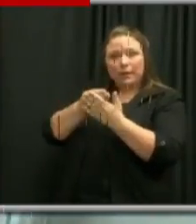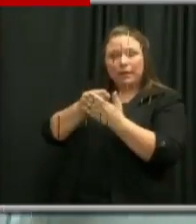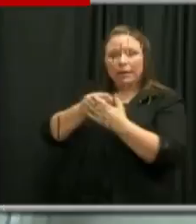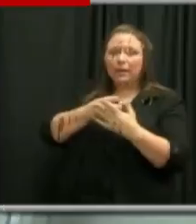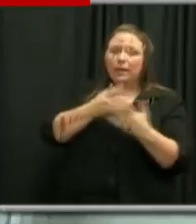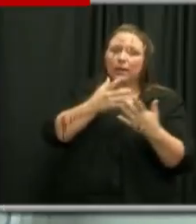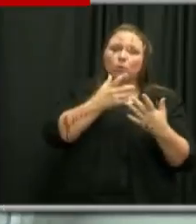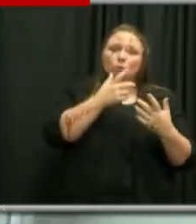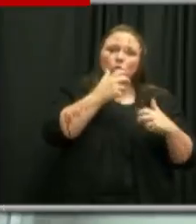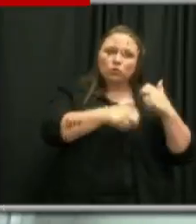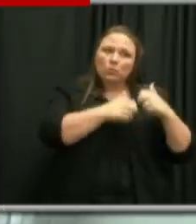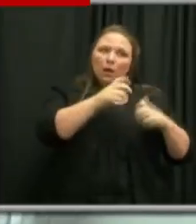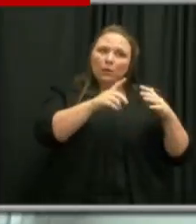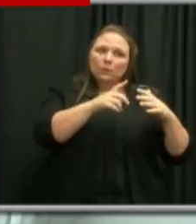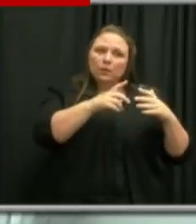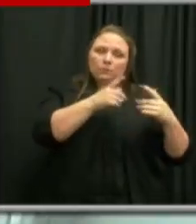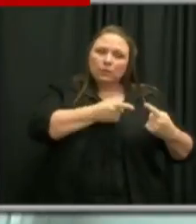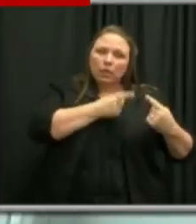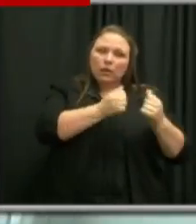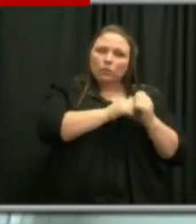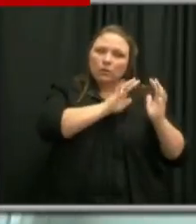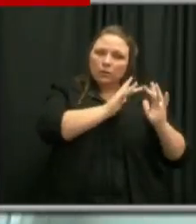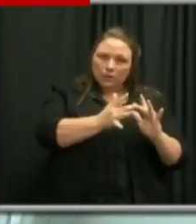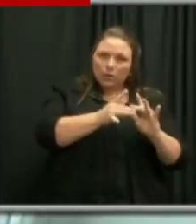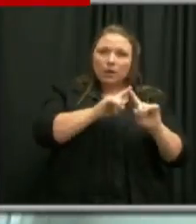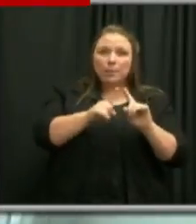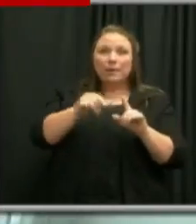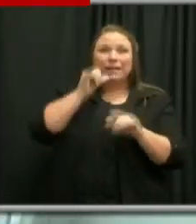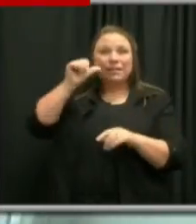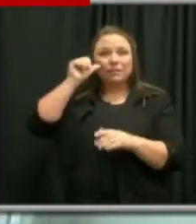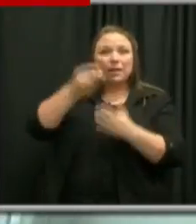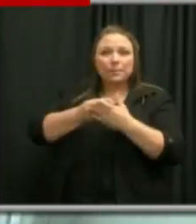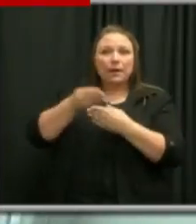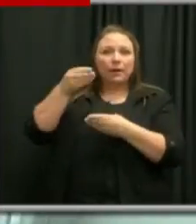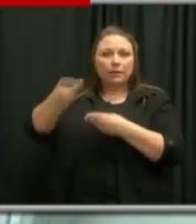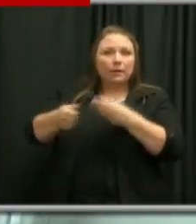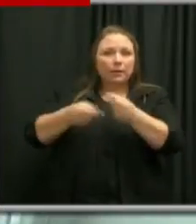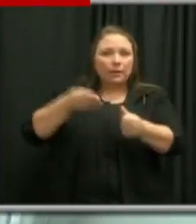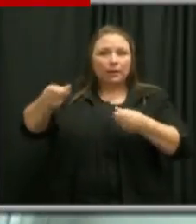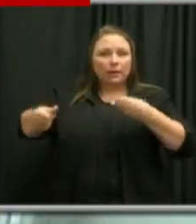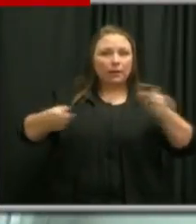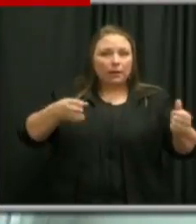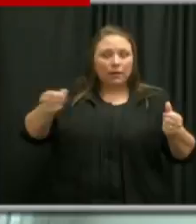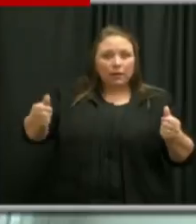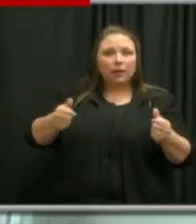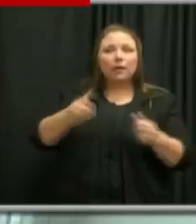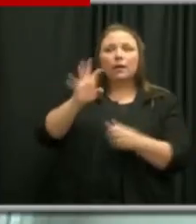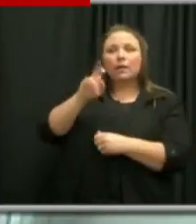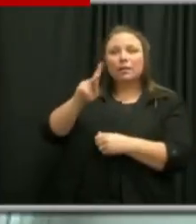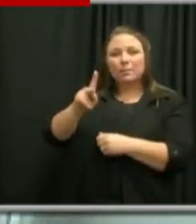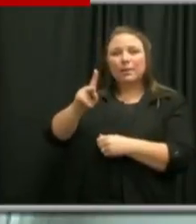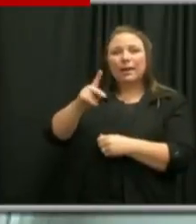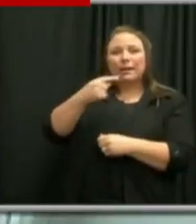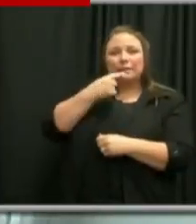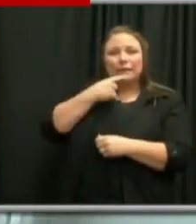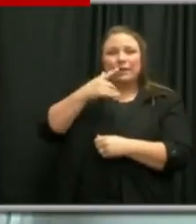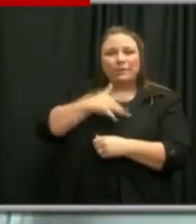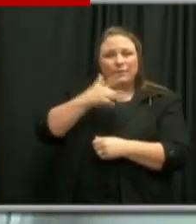Monday. There were glitches, but the money started flowing yesterday. The bankers tell us they think that money will be in the hands through the